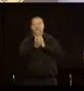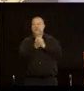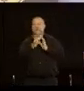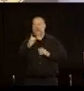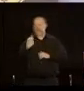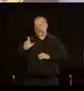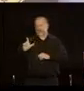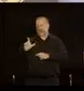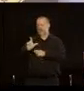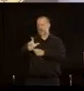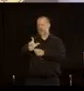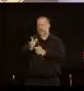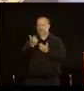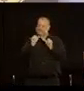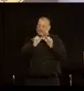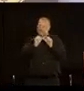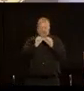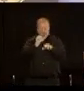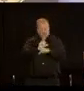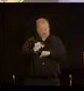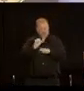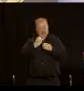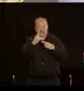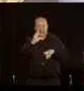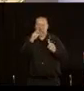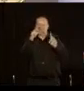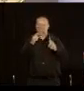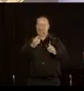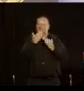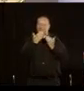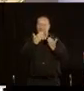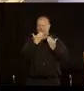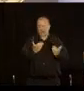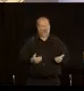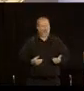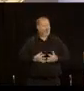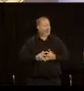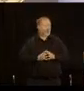congratulate Daniel and encourage you to keep working to accomplish your goals. Thank you.